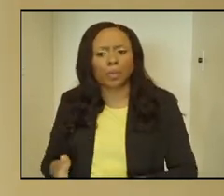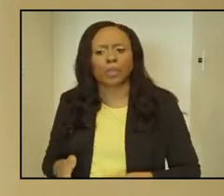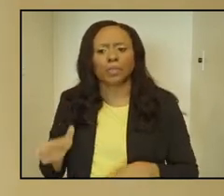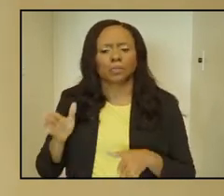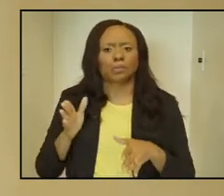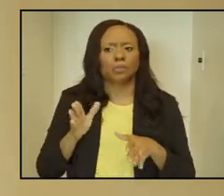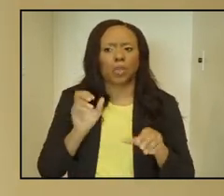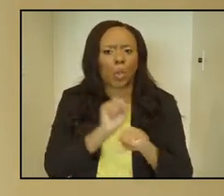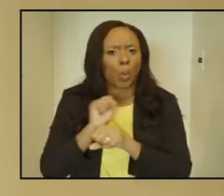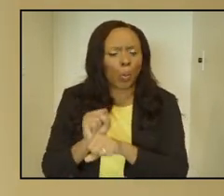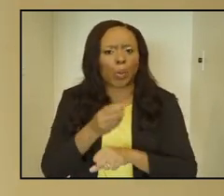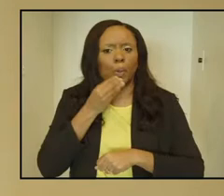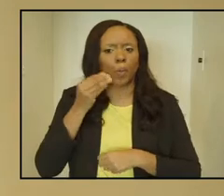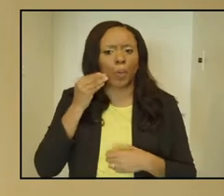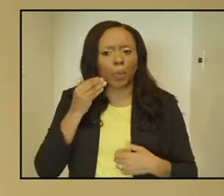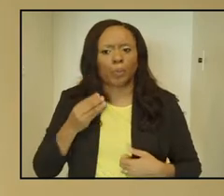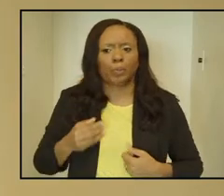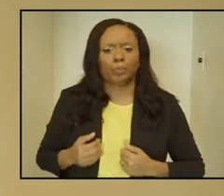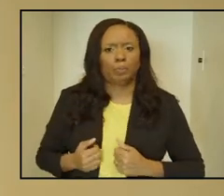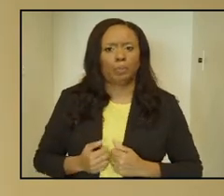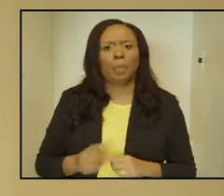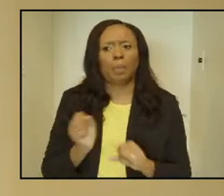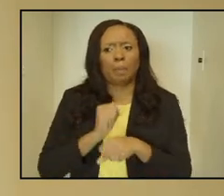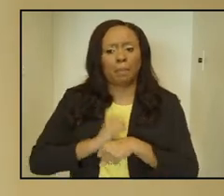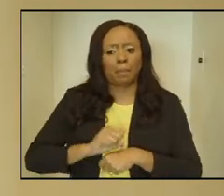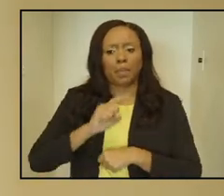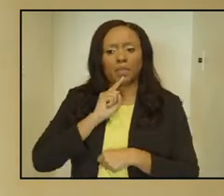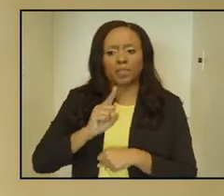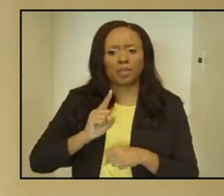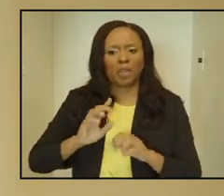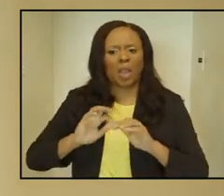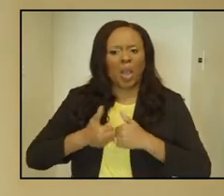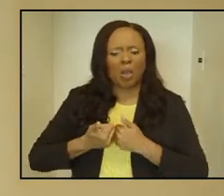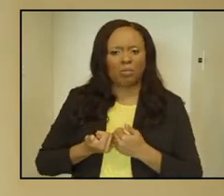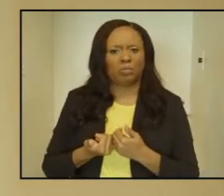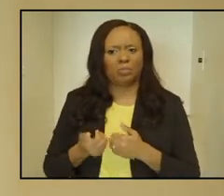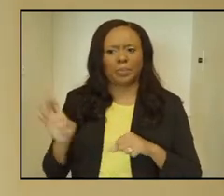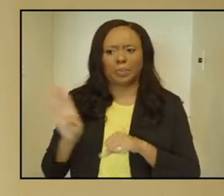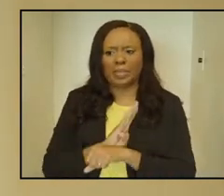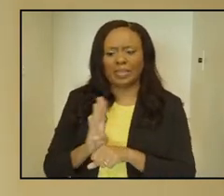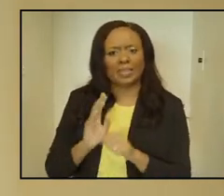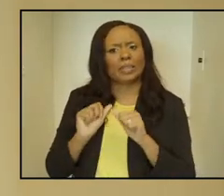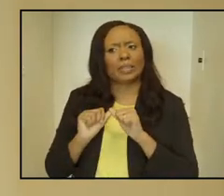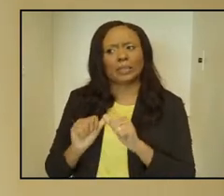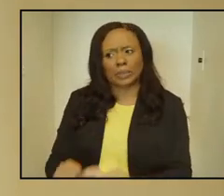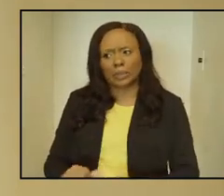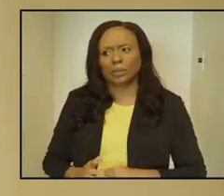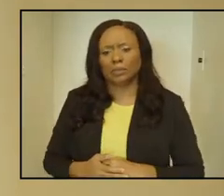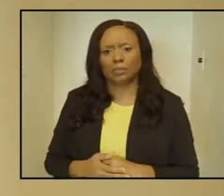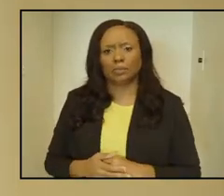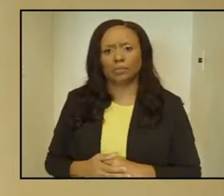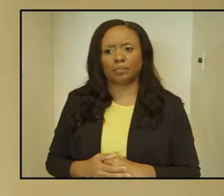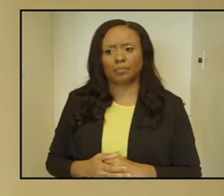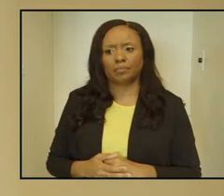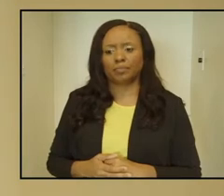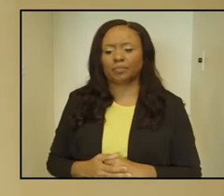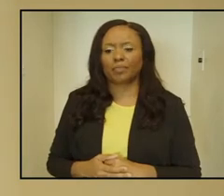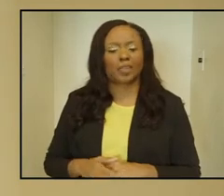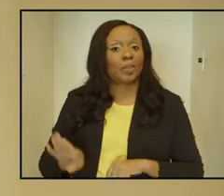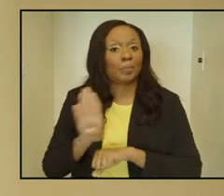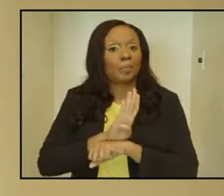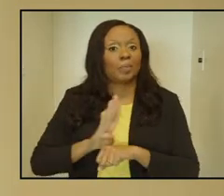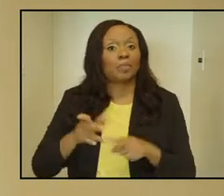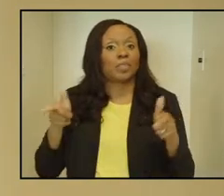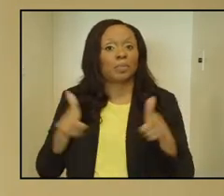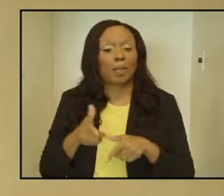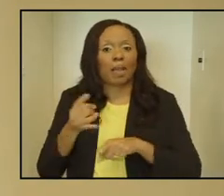large-scale financial support to keep citizens and businesses afloat. This is no slight task for any small island state,